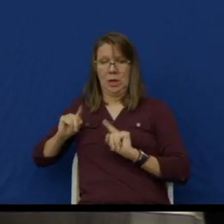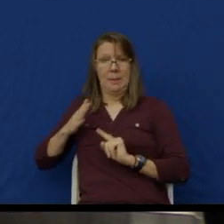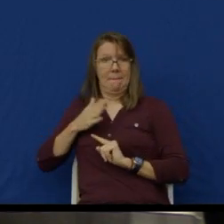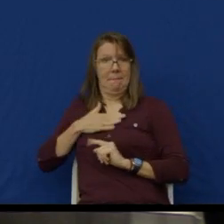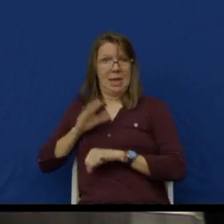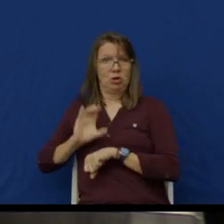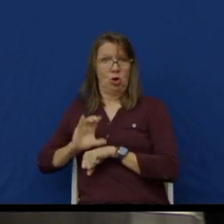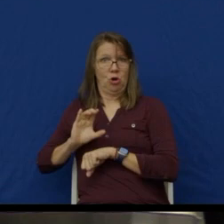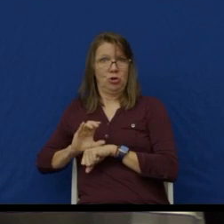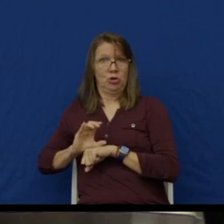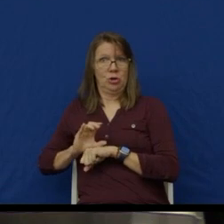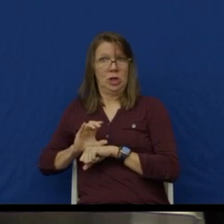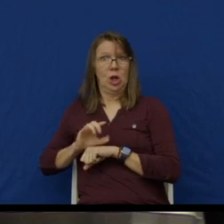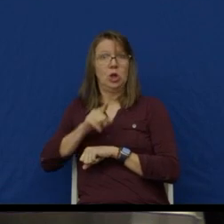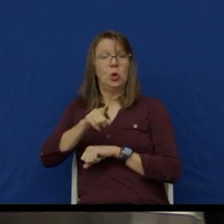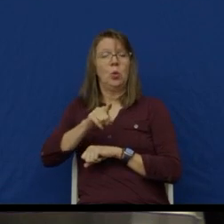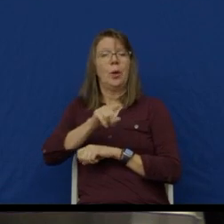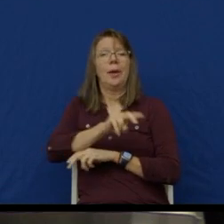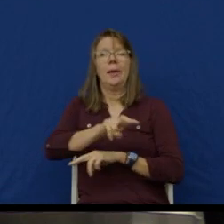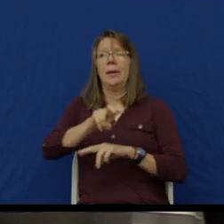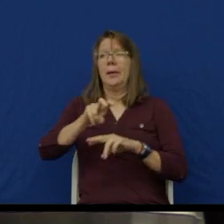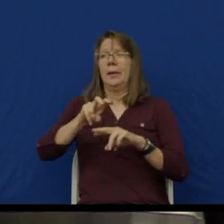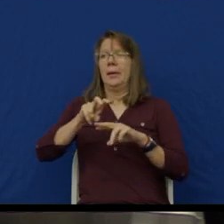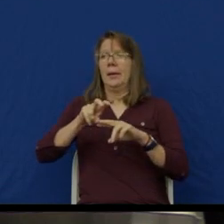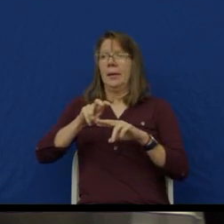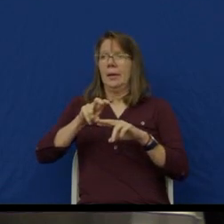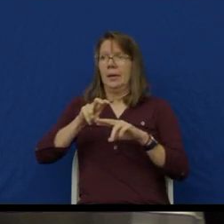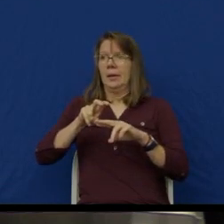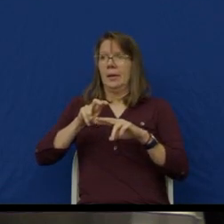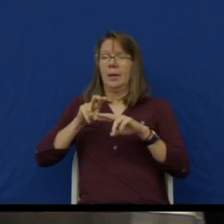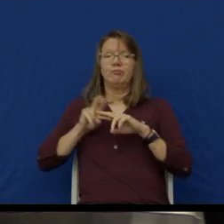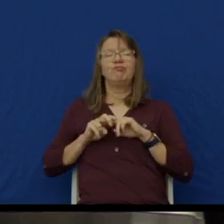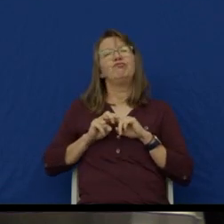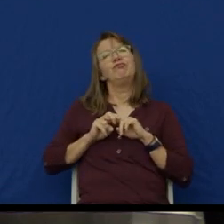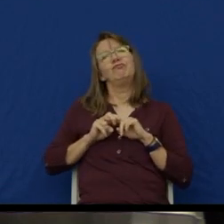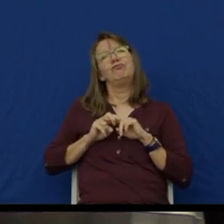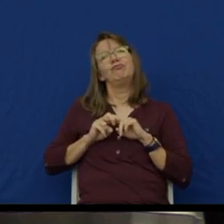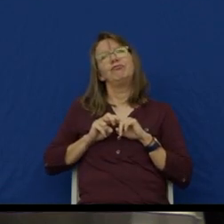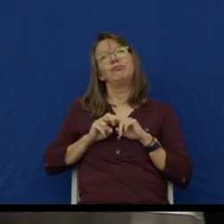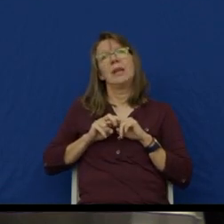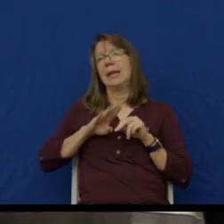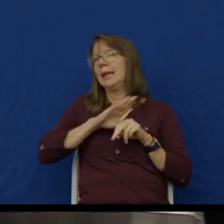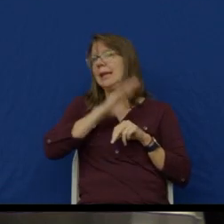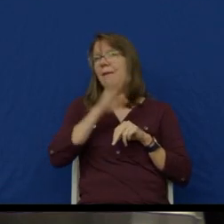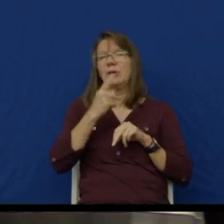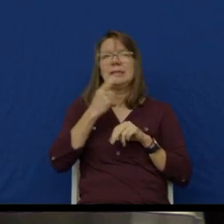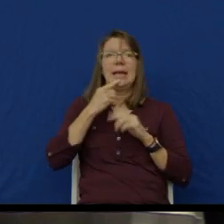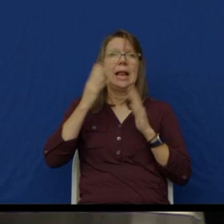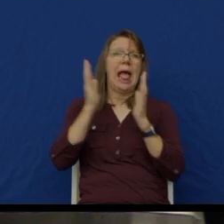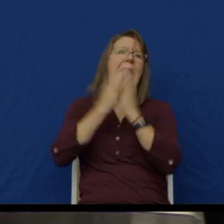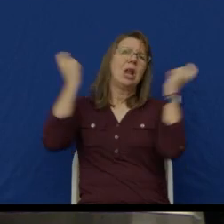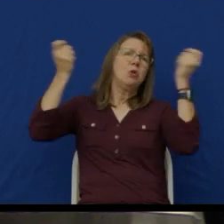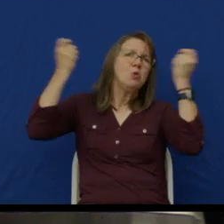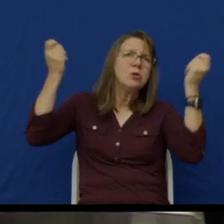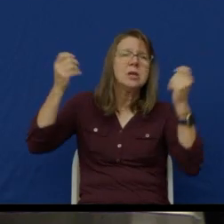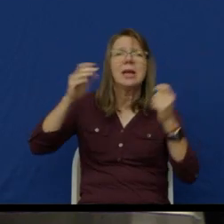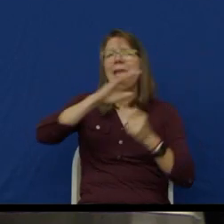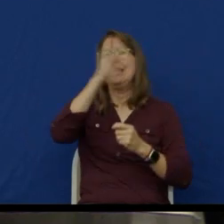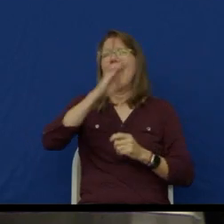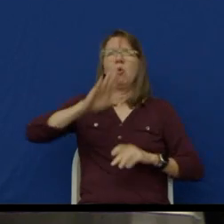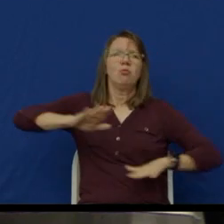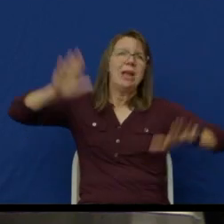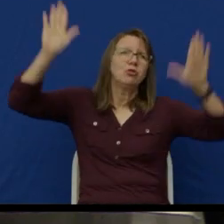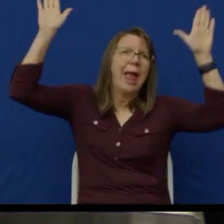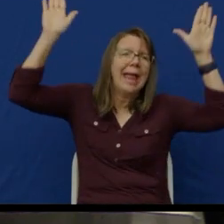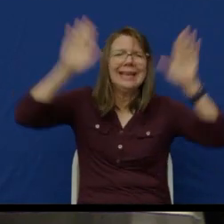sat there and didn't, when the preacher is preaching and never said hallelujah, raised your hand, or did anything, my minister